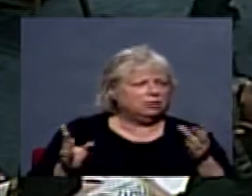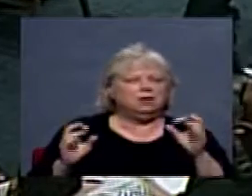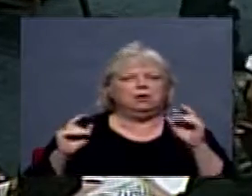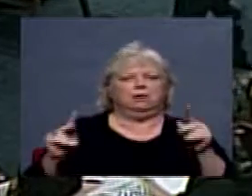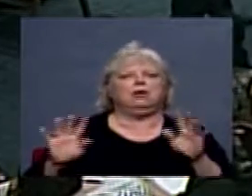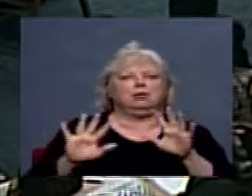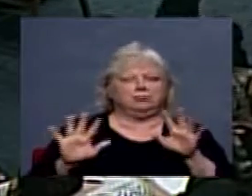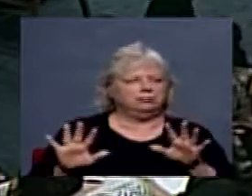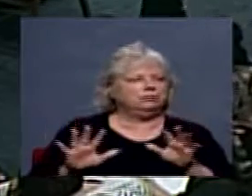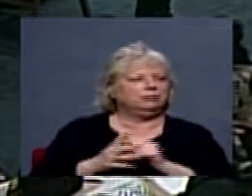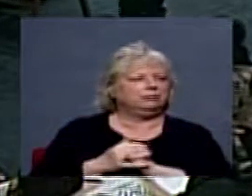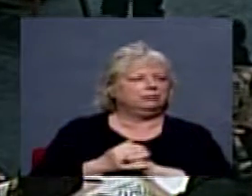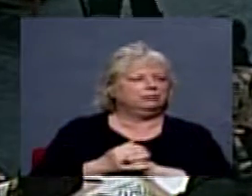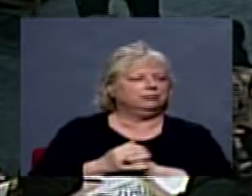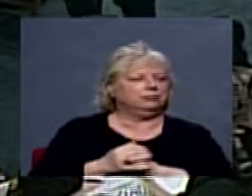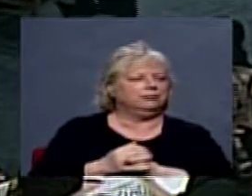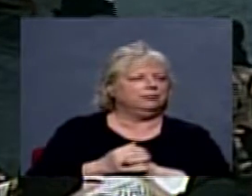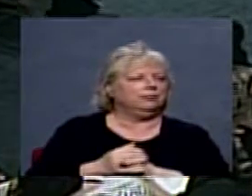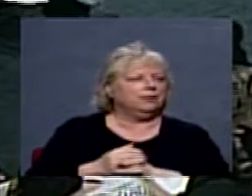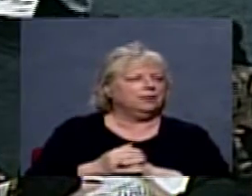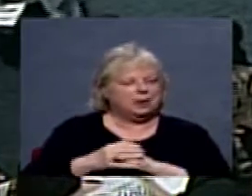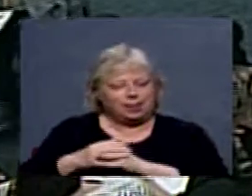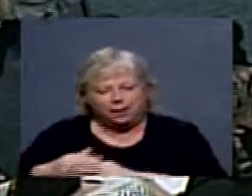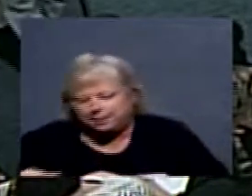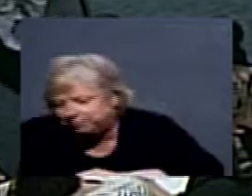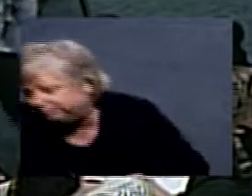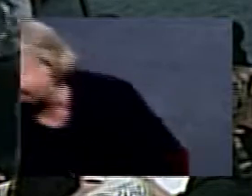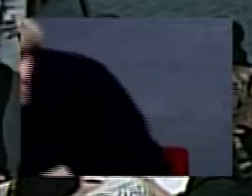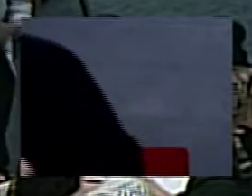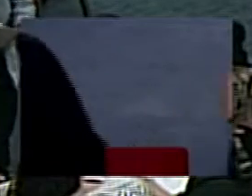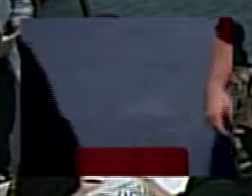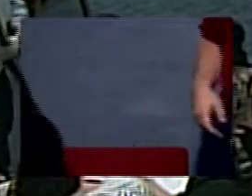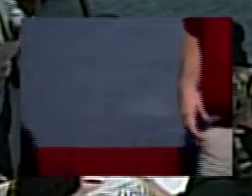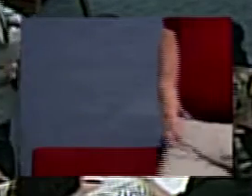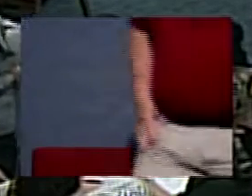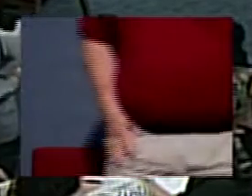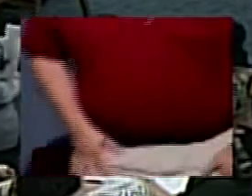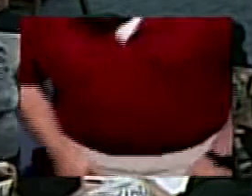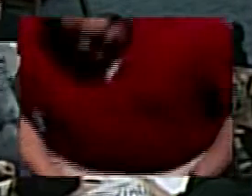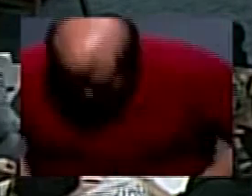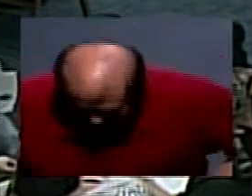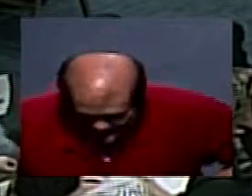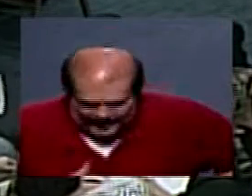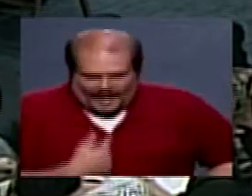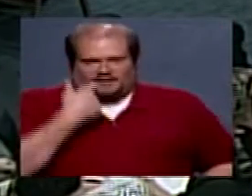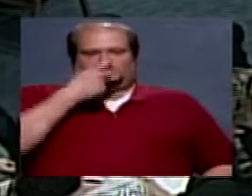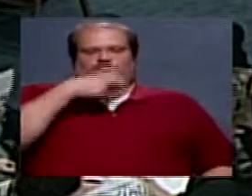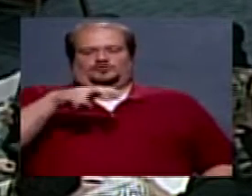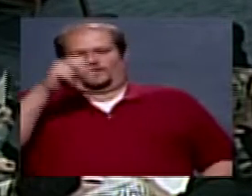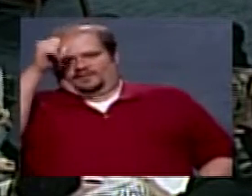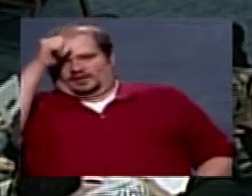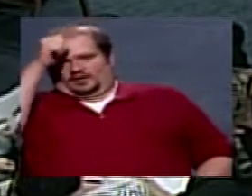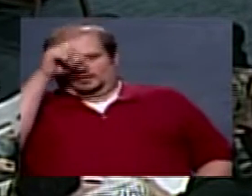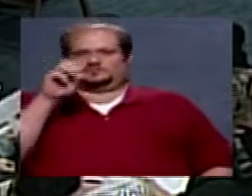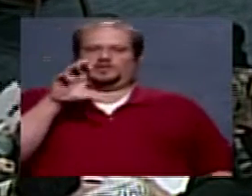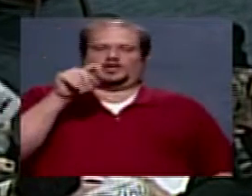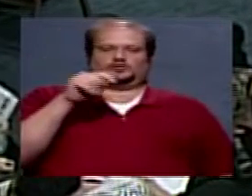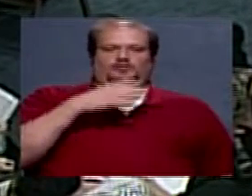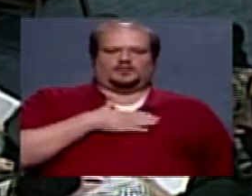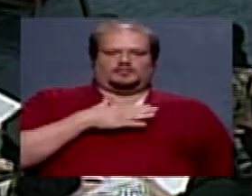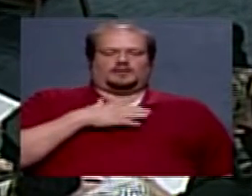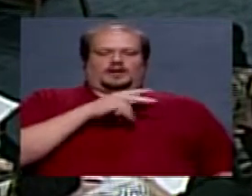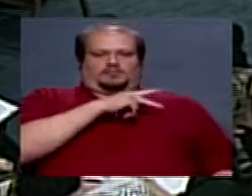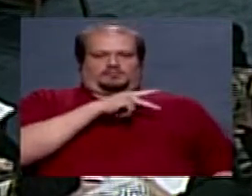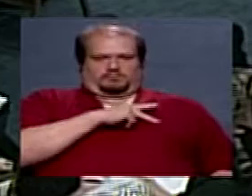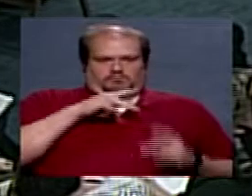Okay. I want to begin by saying that I went to India in October, and my personal experience was